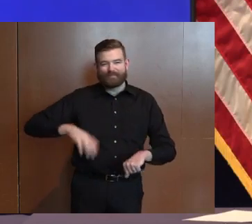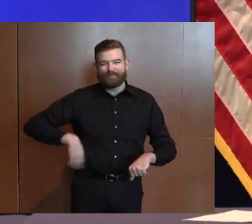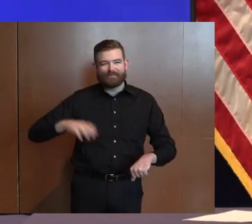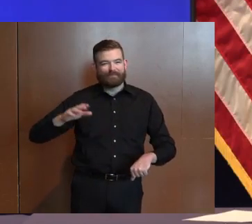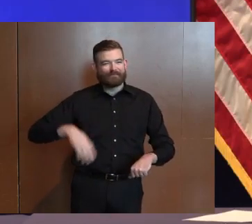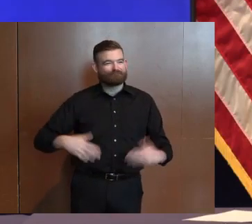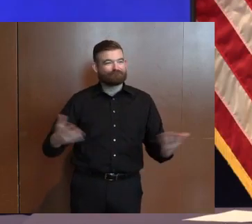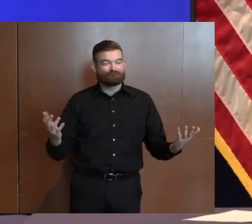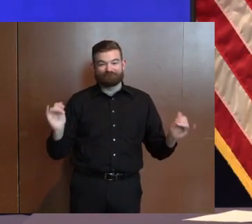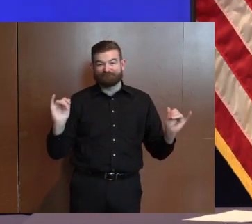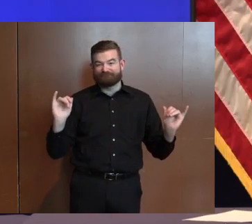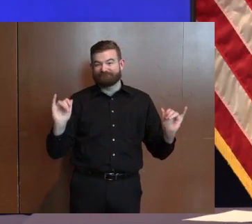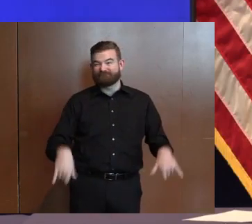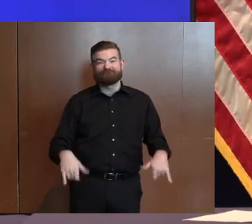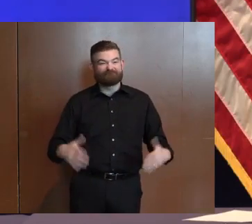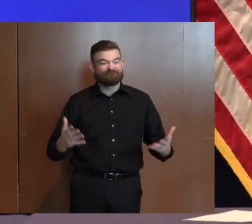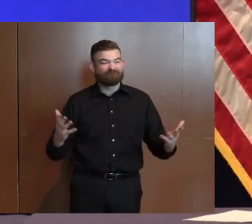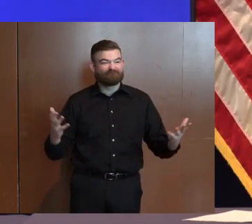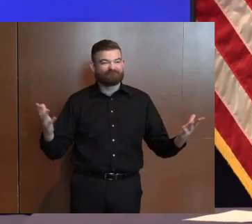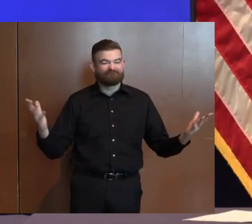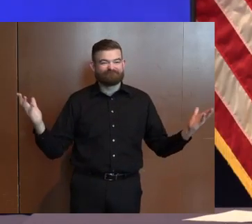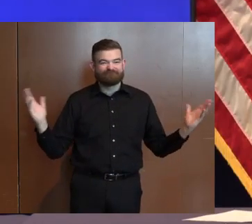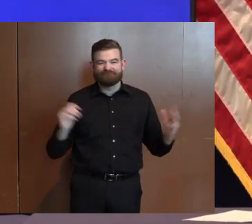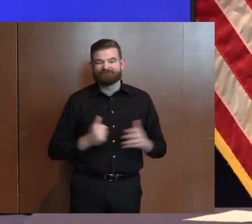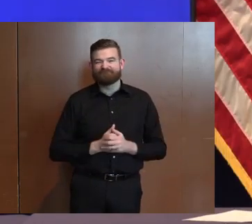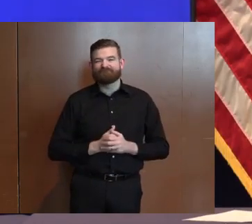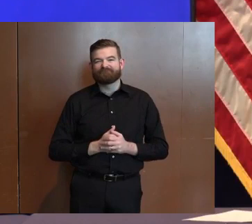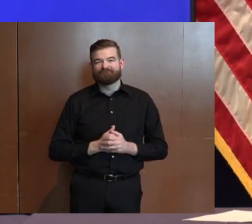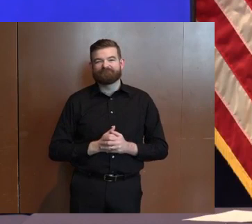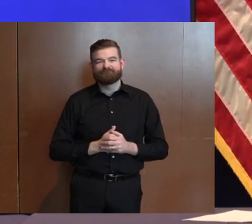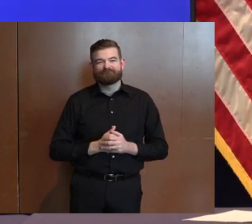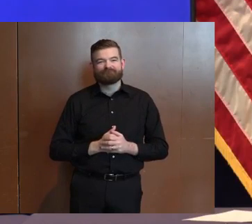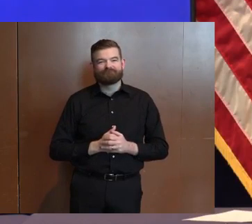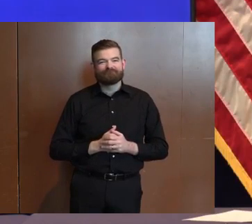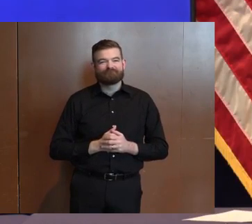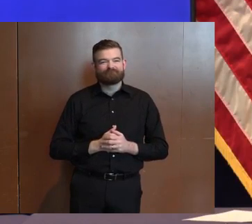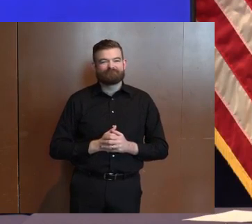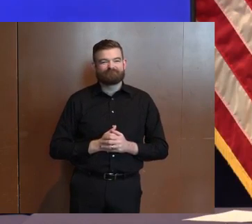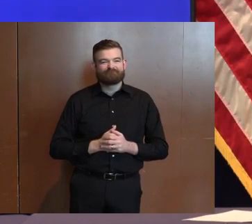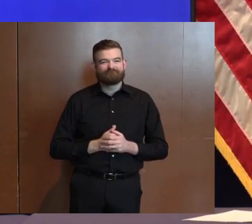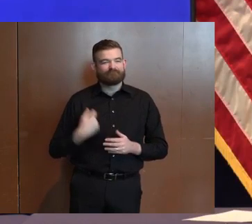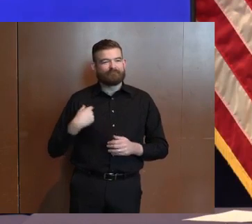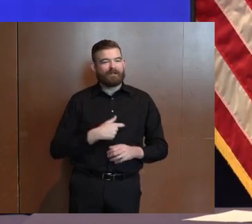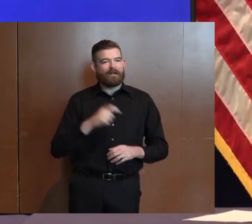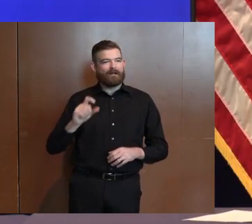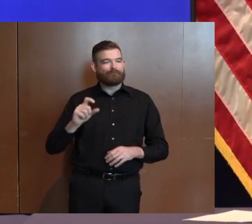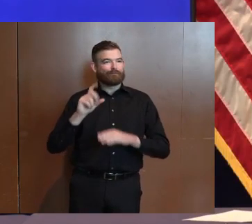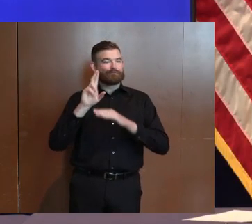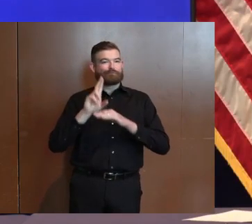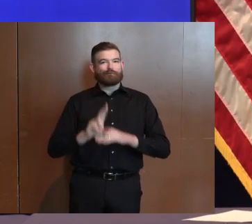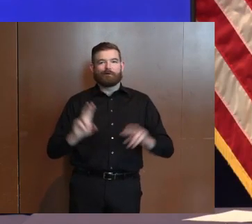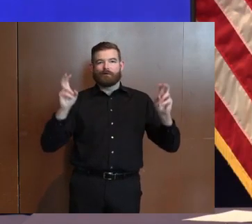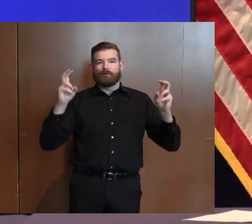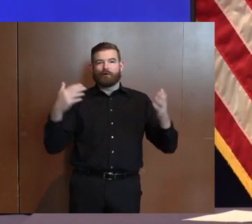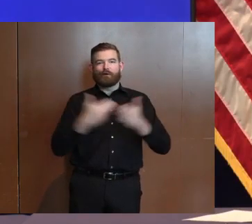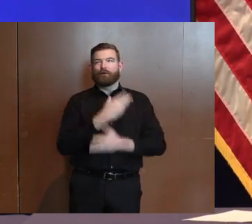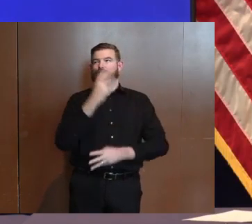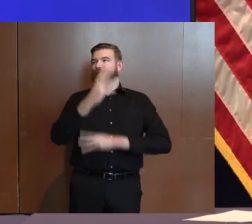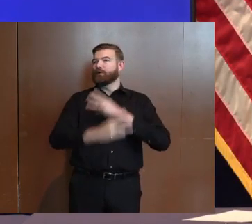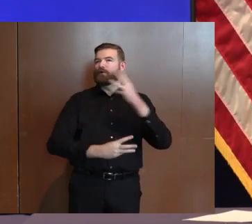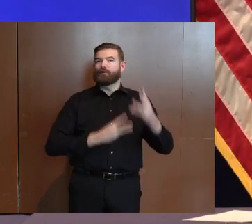is most likely even a new reality once this emergency passes. I am joined